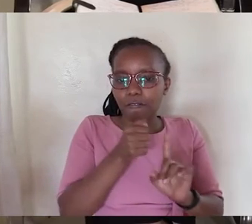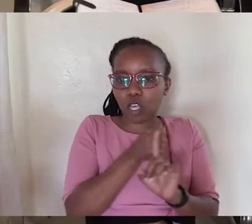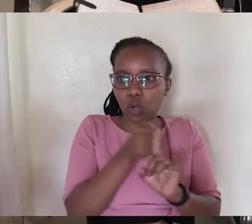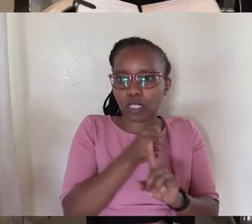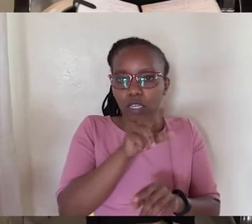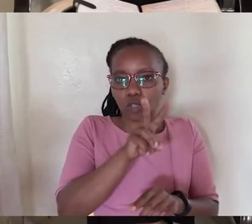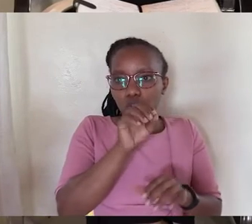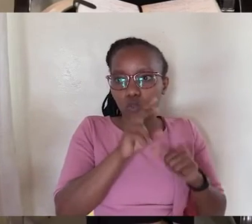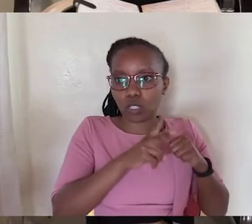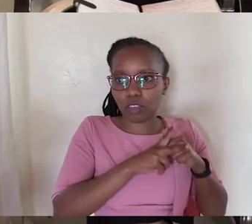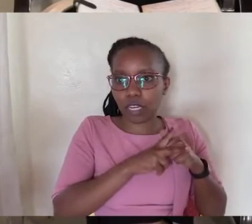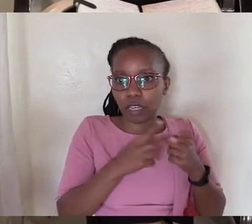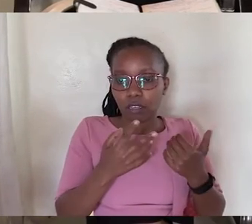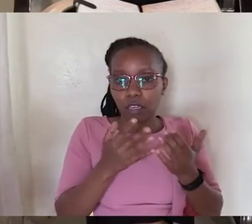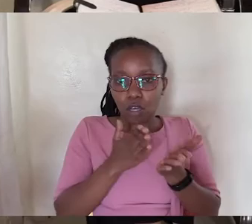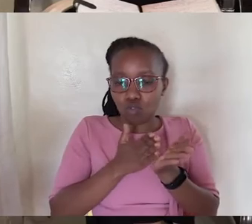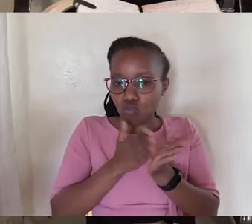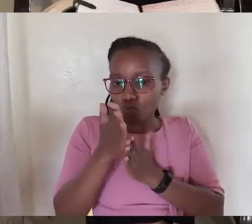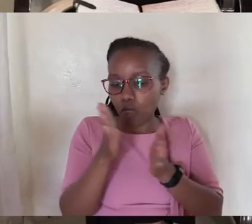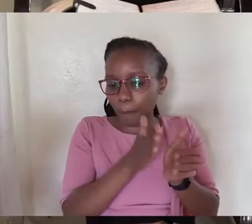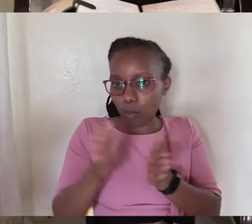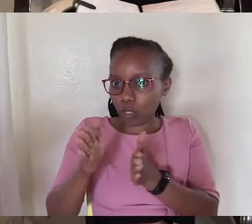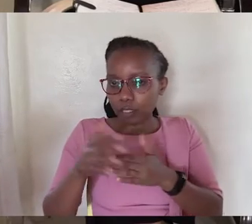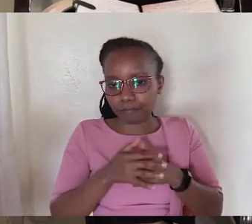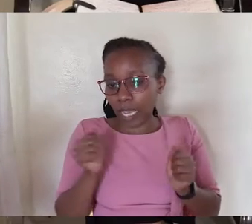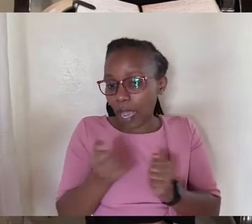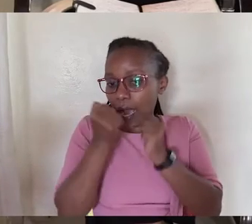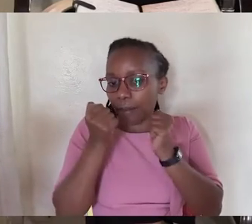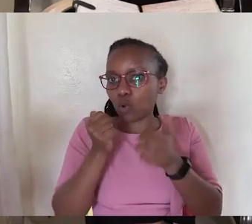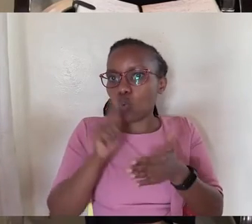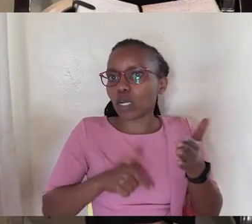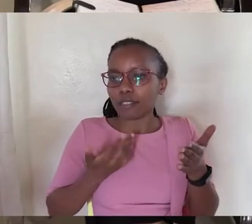violence to be supported through the process. So what happened is,